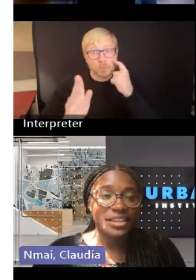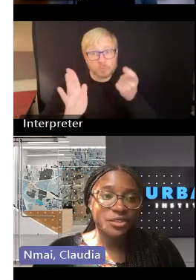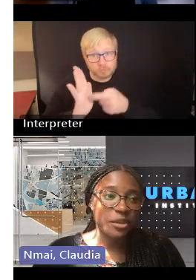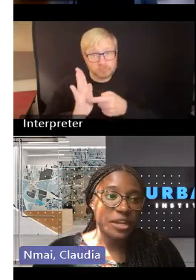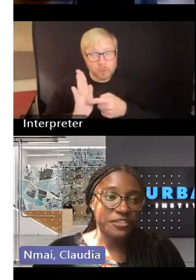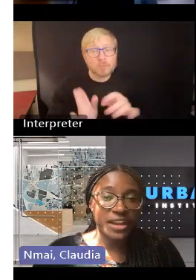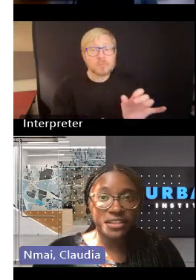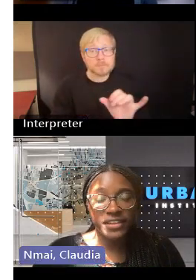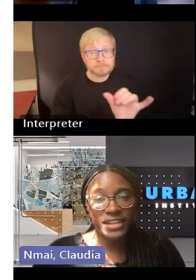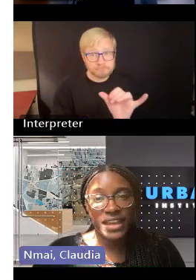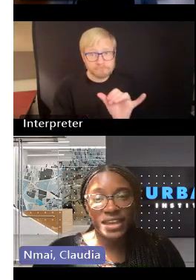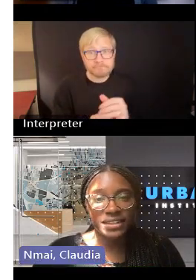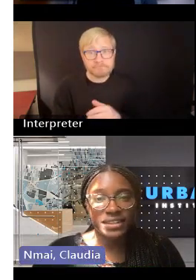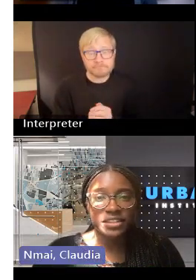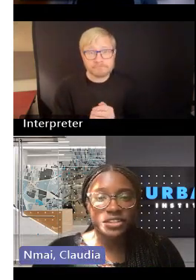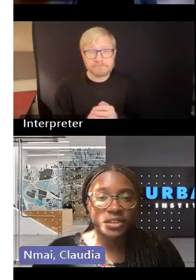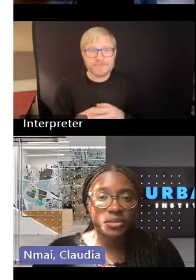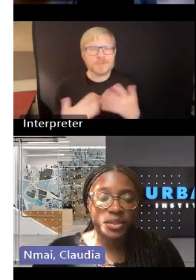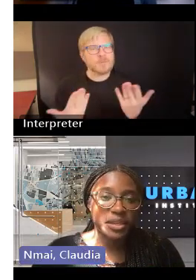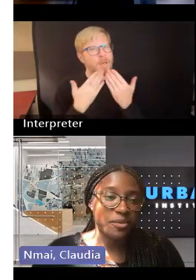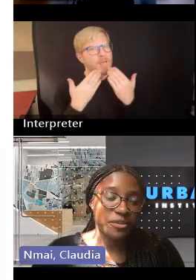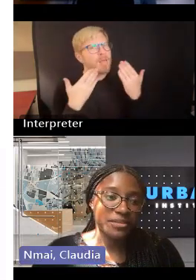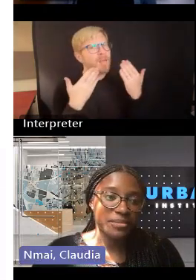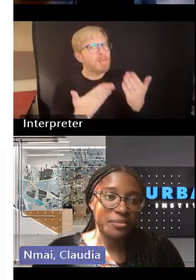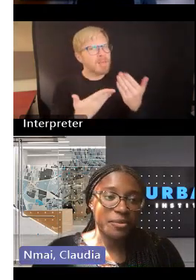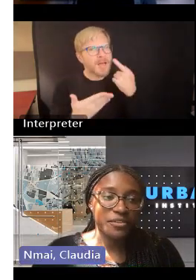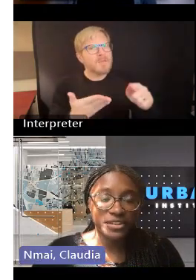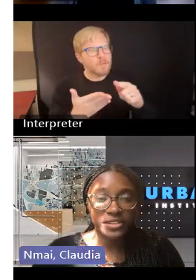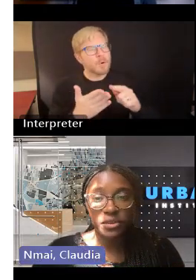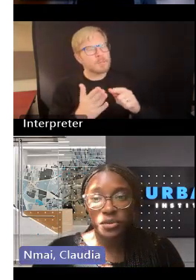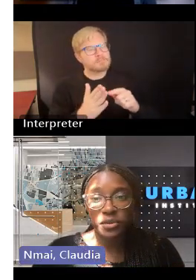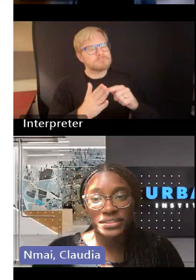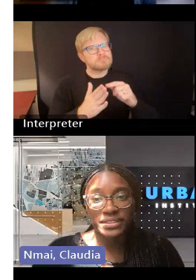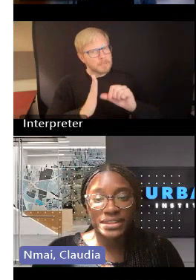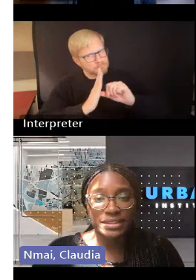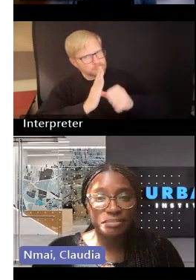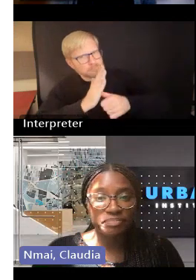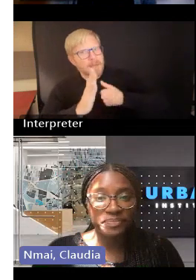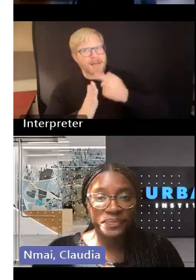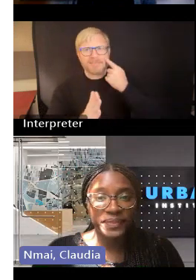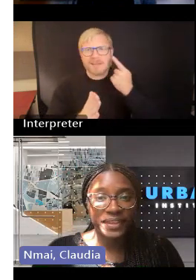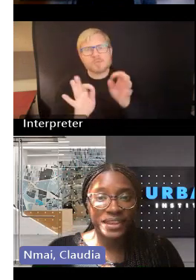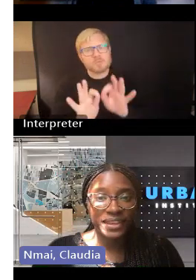Yeah, thank you so much for elevating that. I think that's a really important point for us to hold.